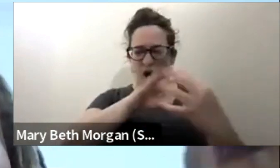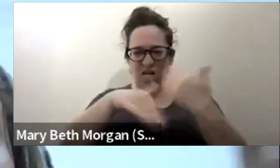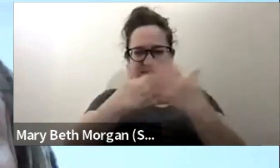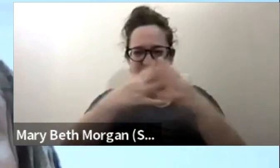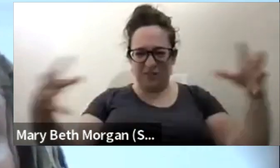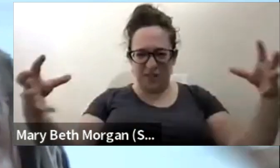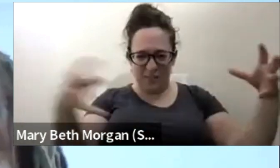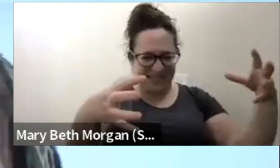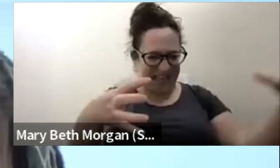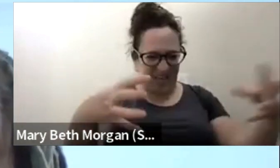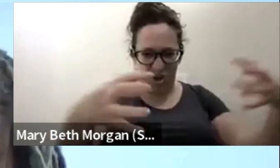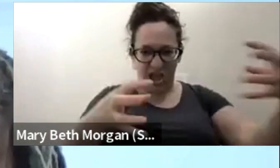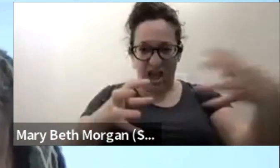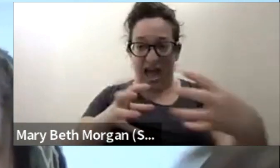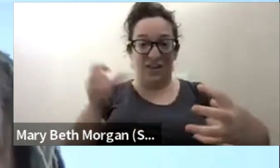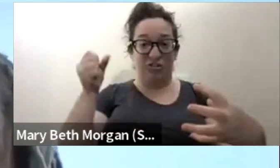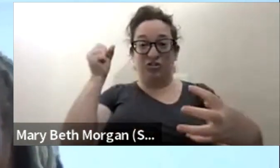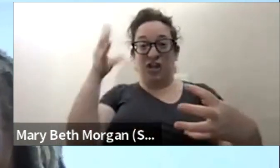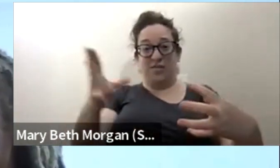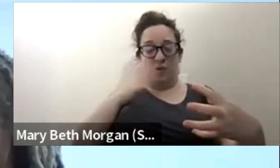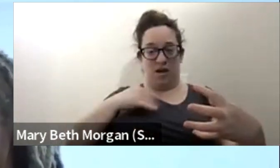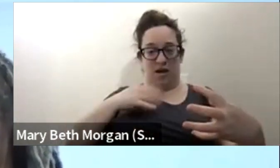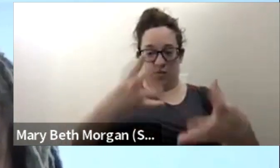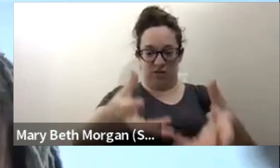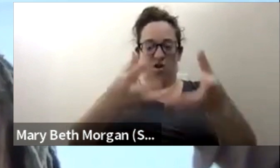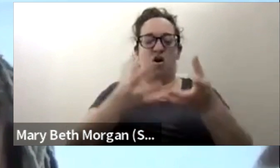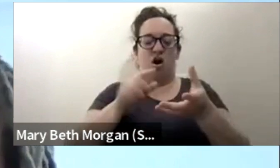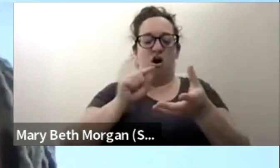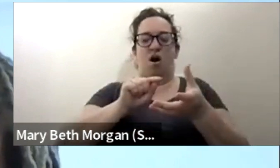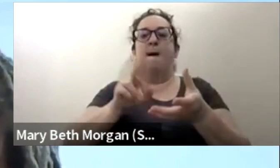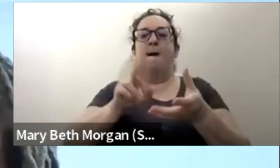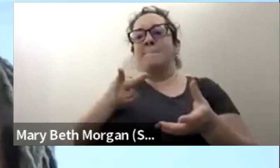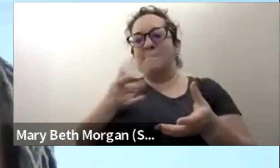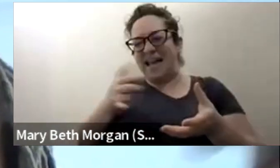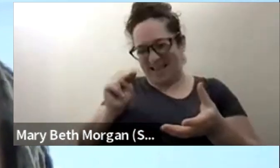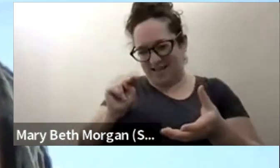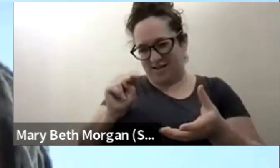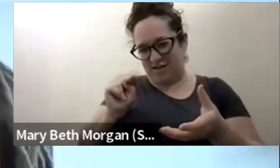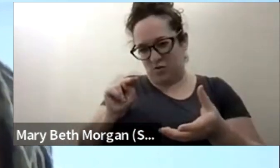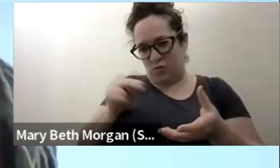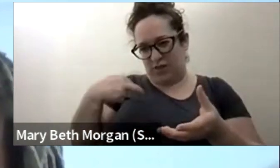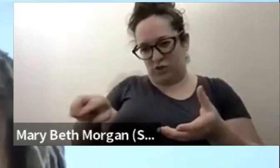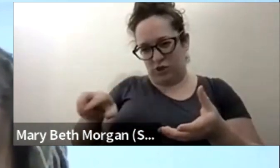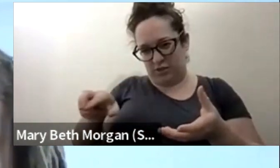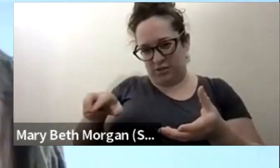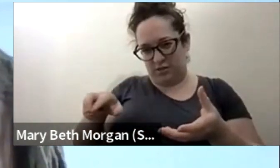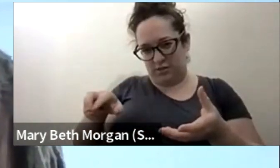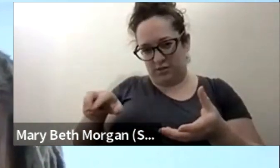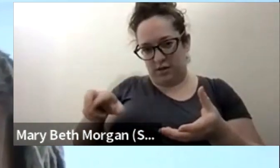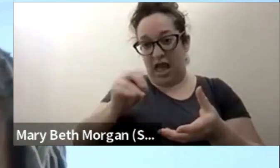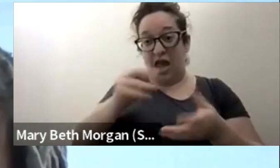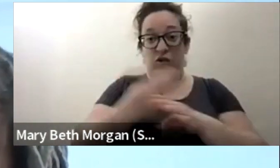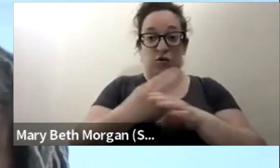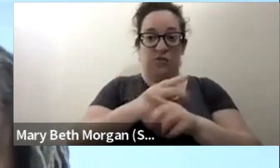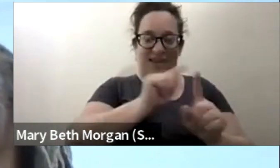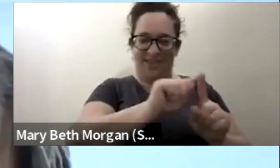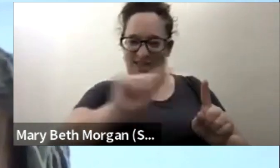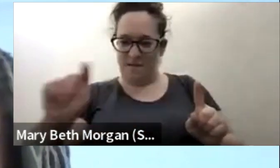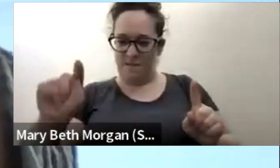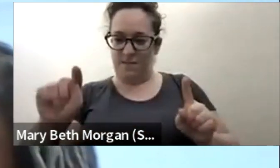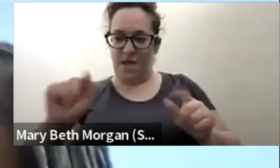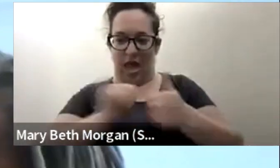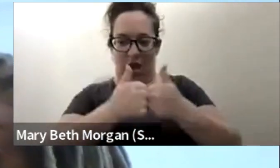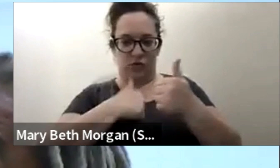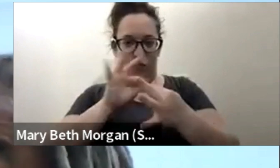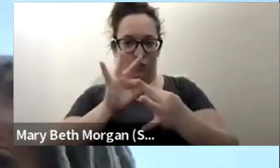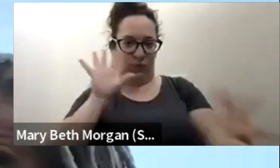come from the pagan beliefs and pagan and ancient gods, all of which was held on as part of intellectualism and